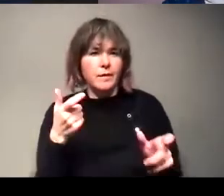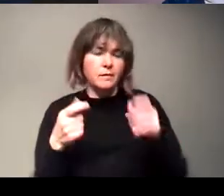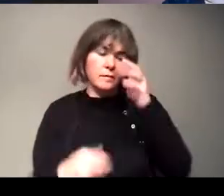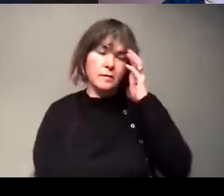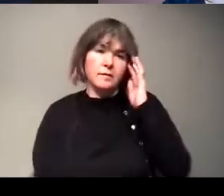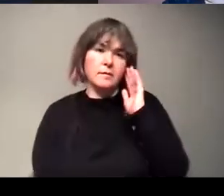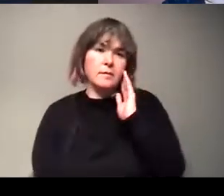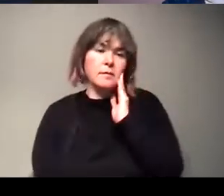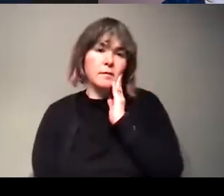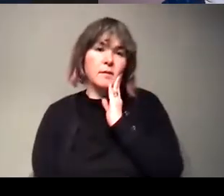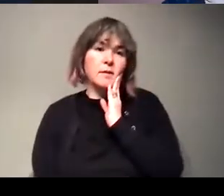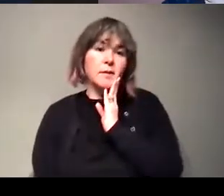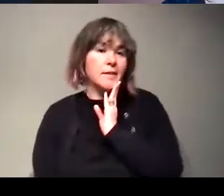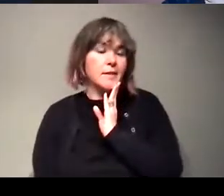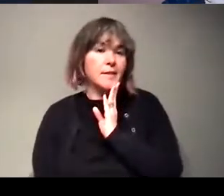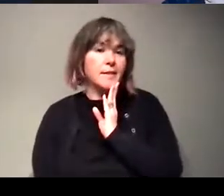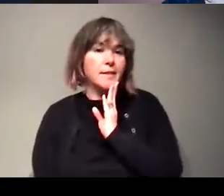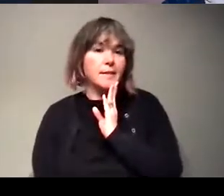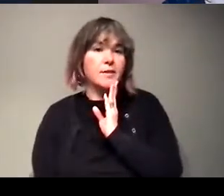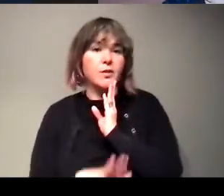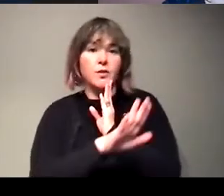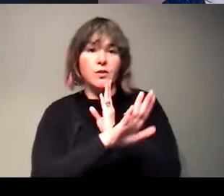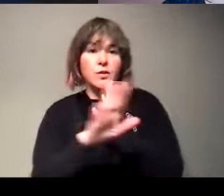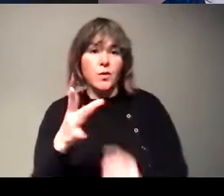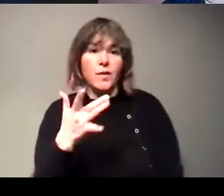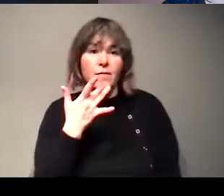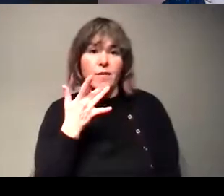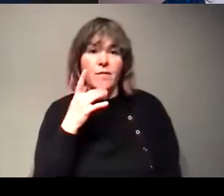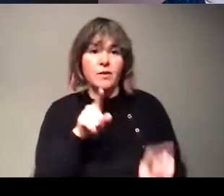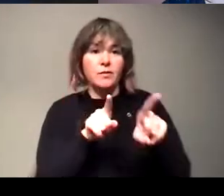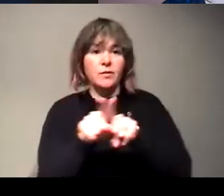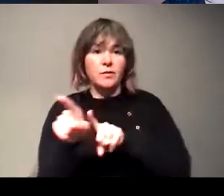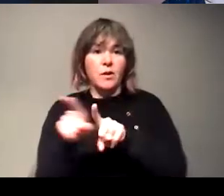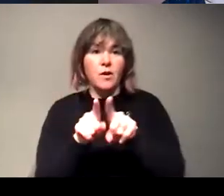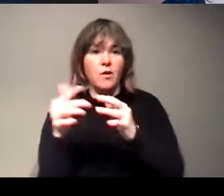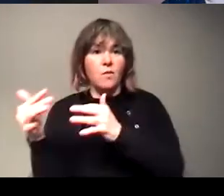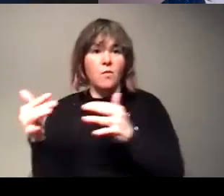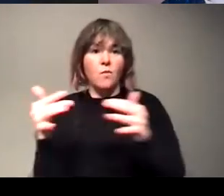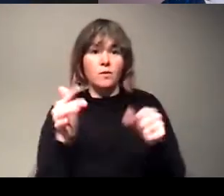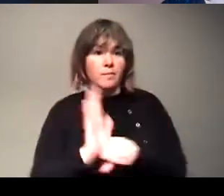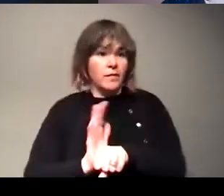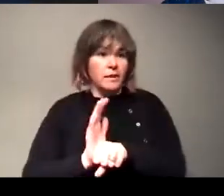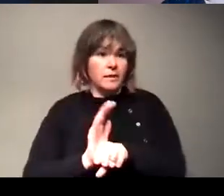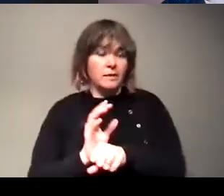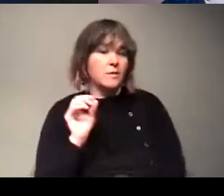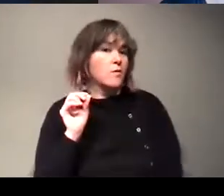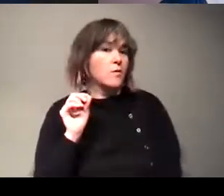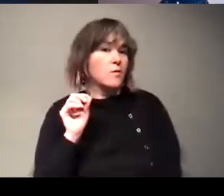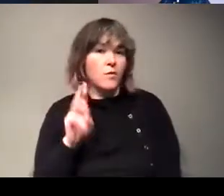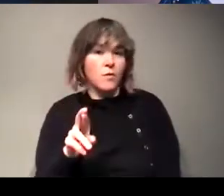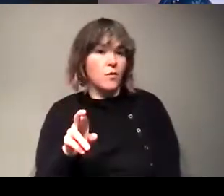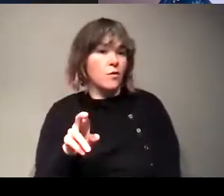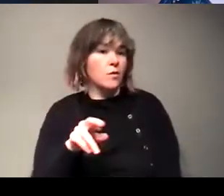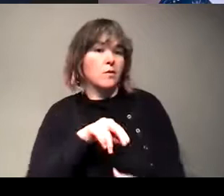a loaded question, what is your favorite Star Wars? movie or